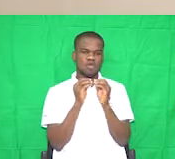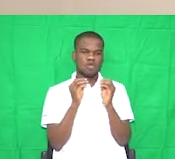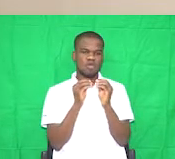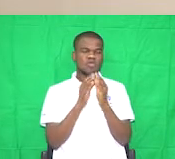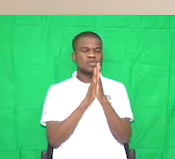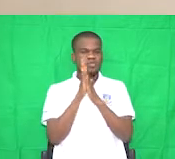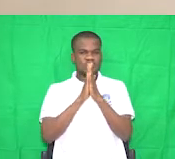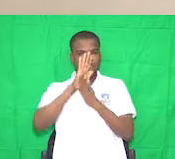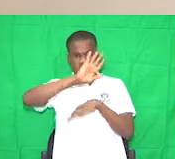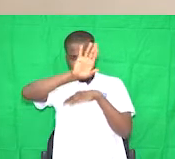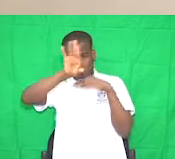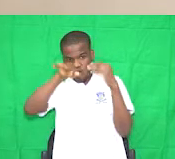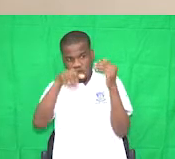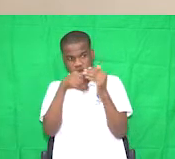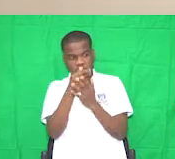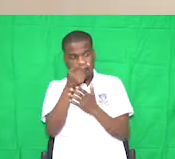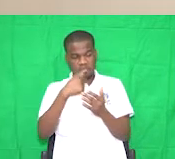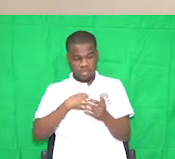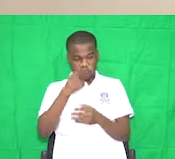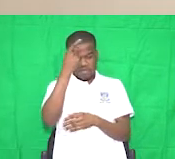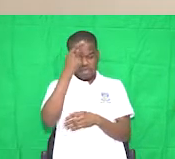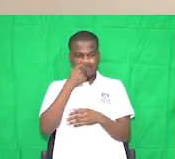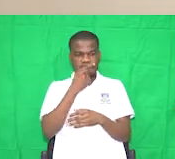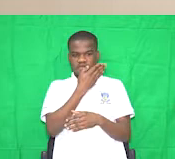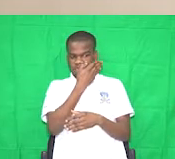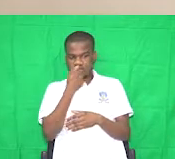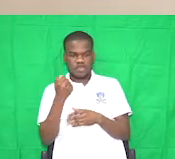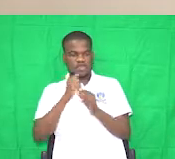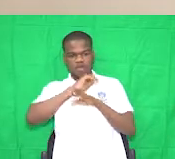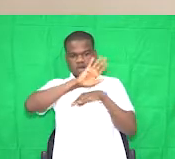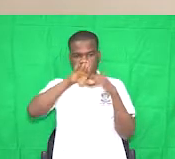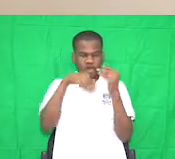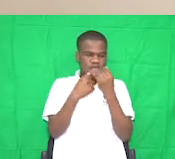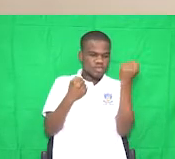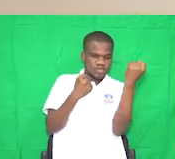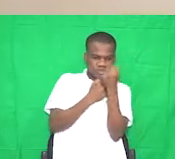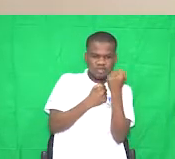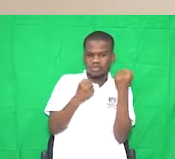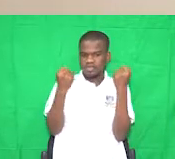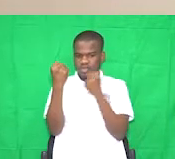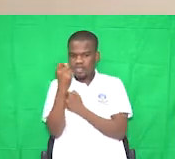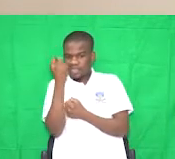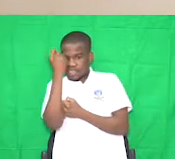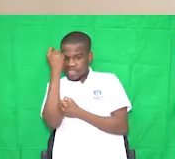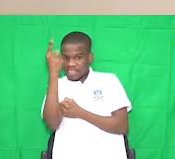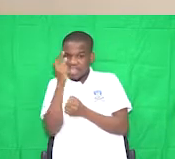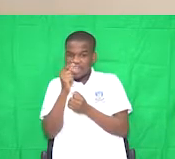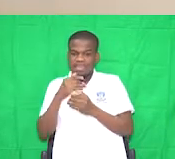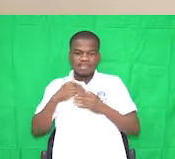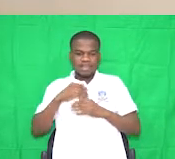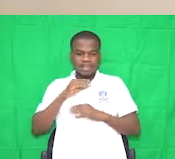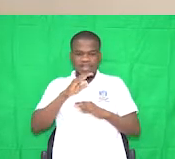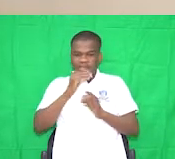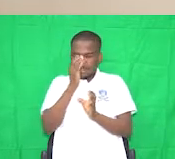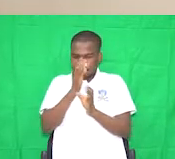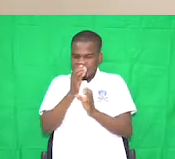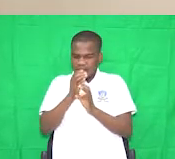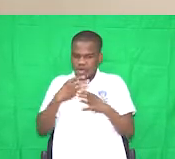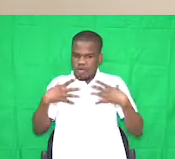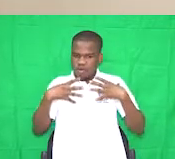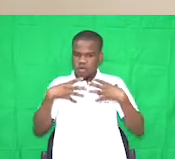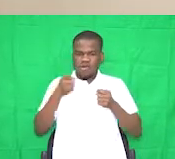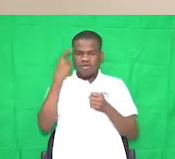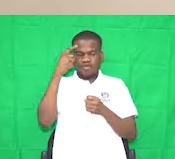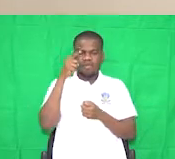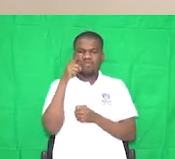wish everyone had parents like mine, supportive, understanding, and kind. Thank you for giving me the best